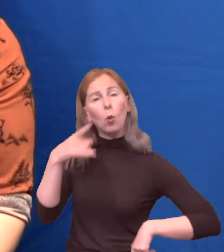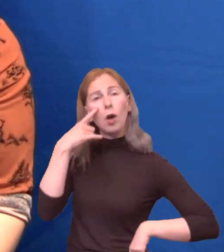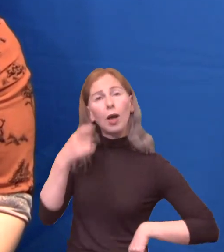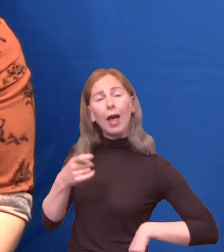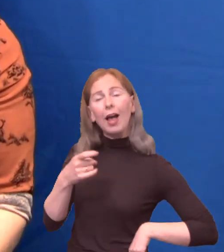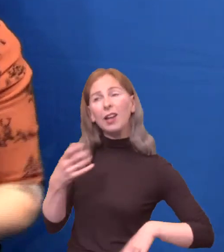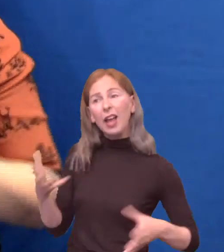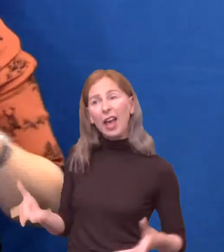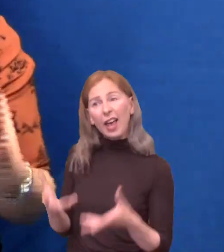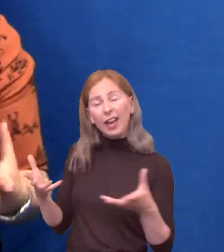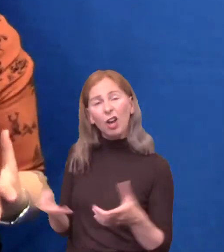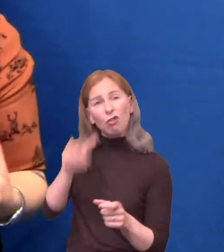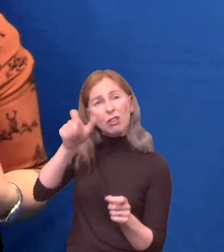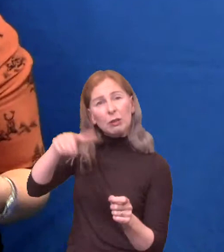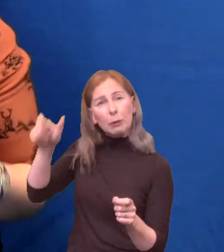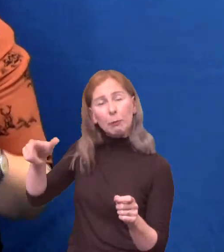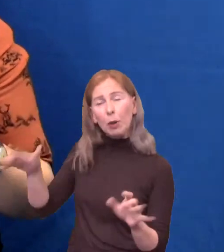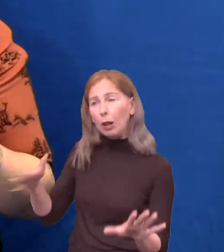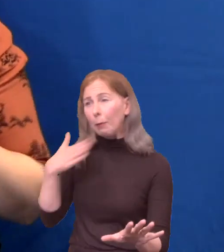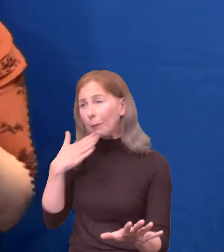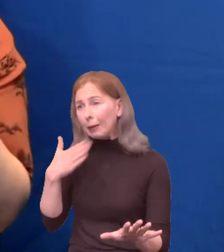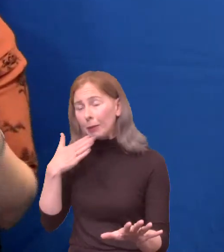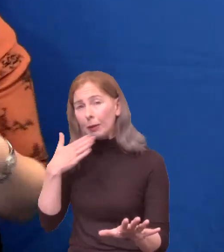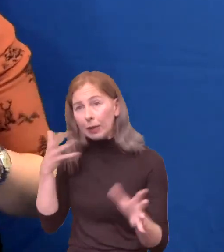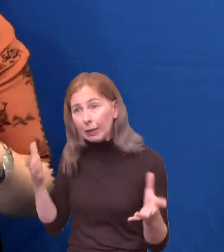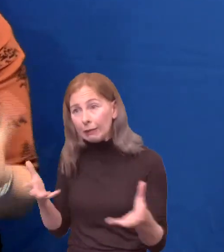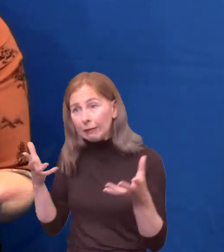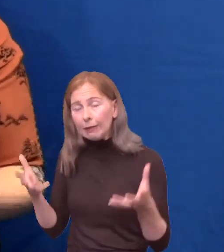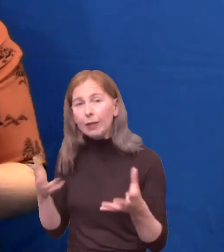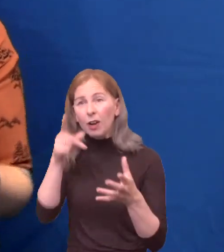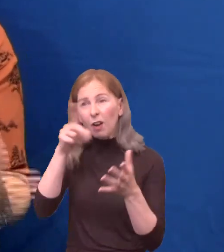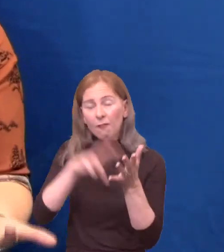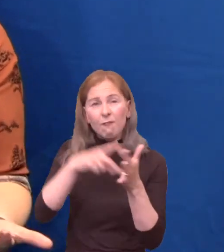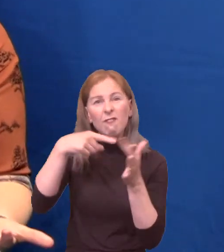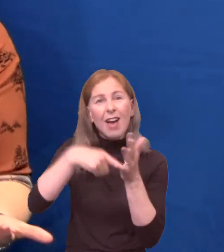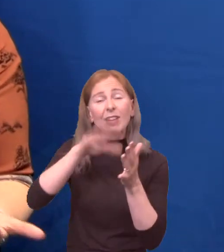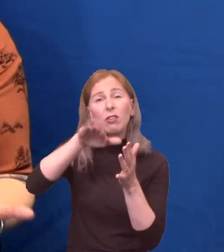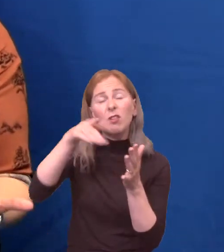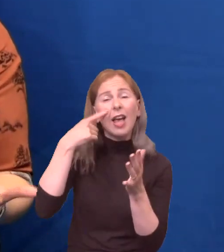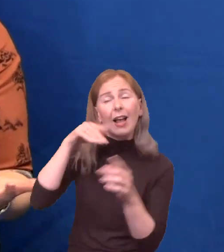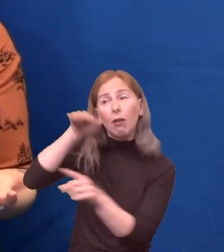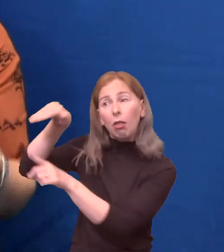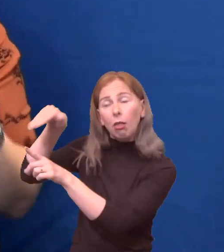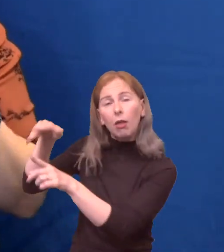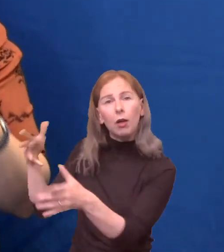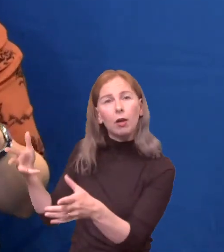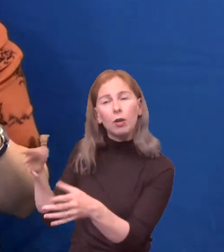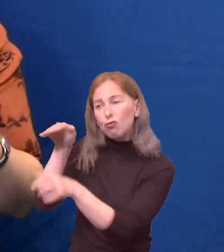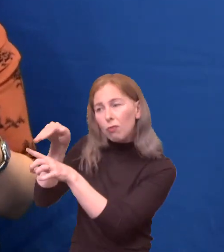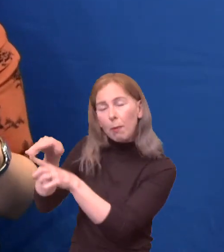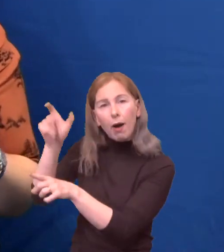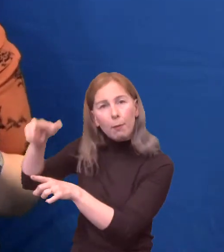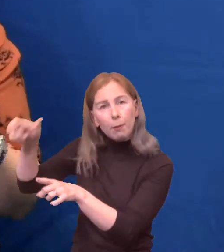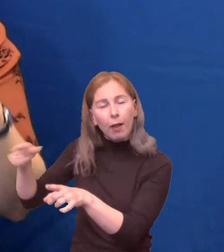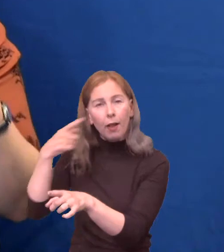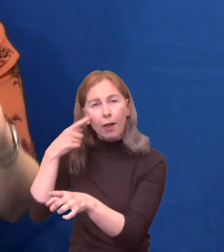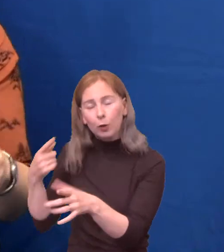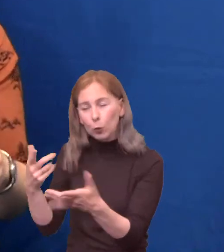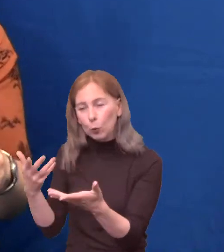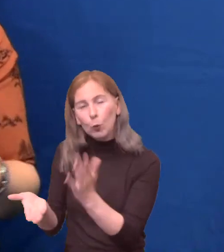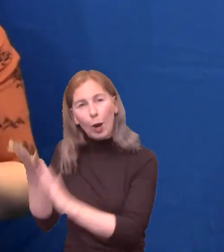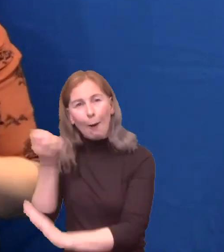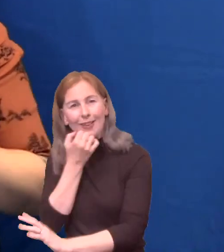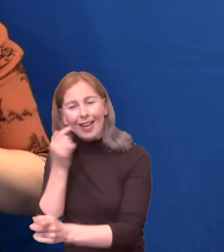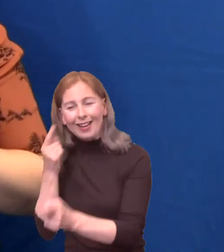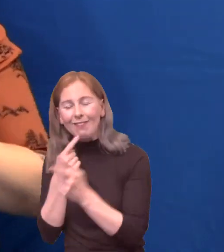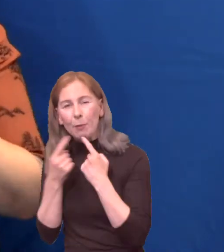move house. I mean, absolutely, but I would say it's not necessarily the vet's job to kind of enforce that, and the owner's responsibility is to update